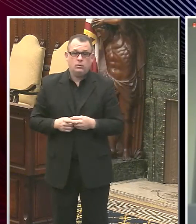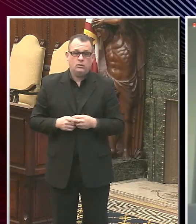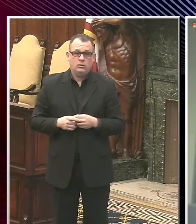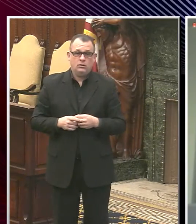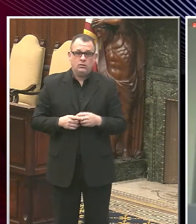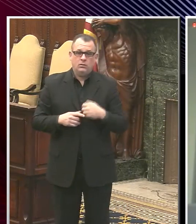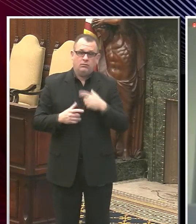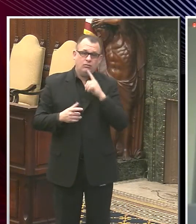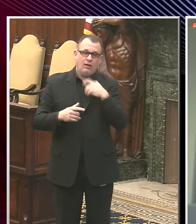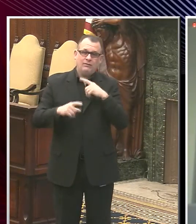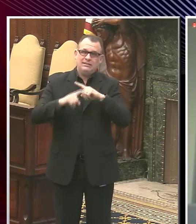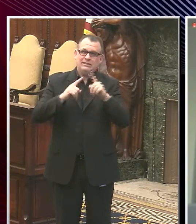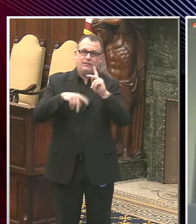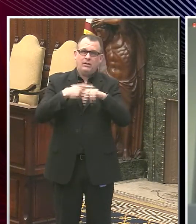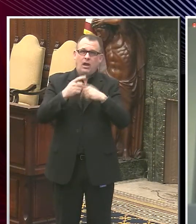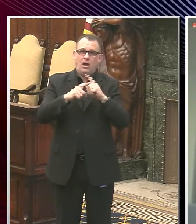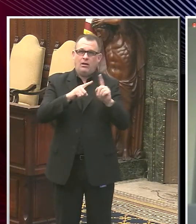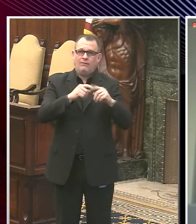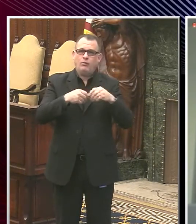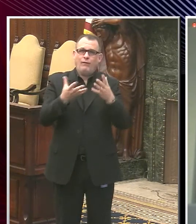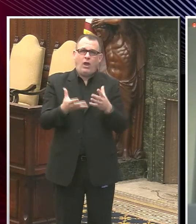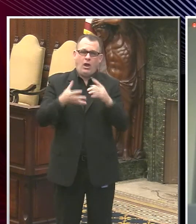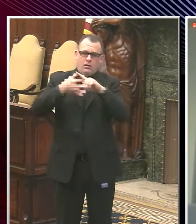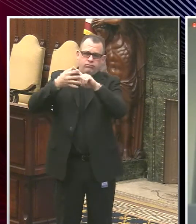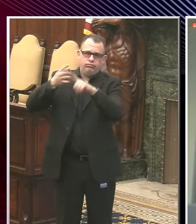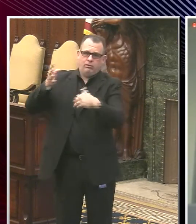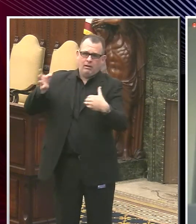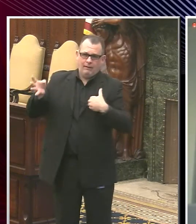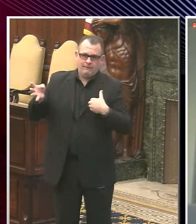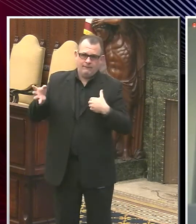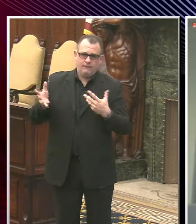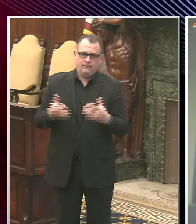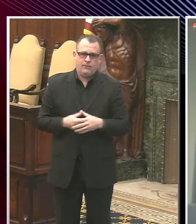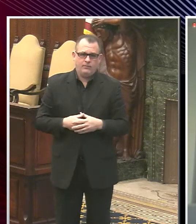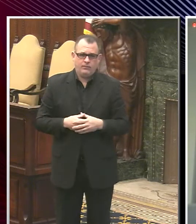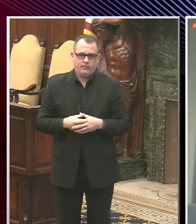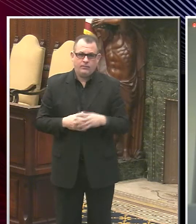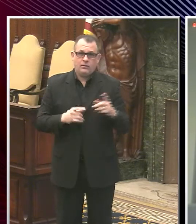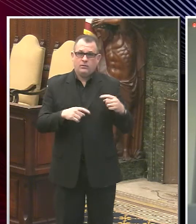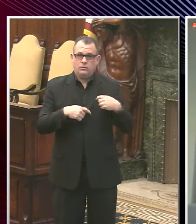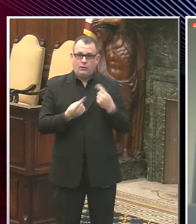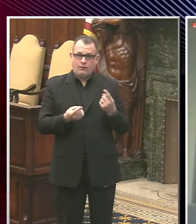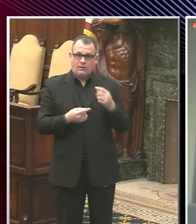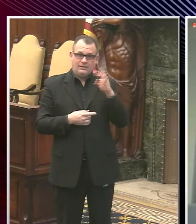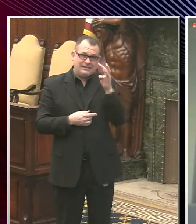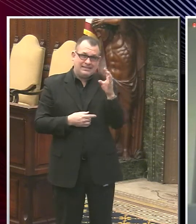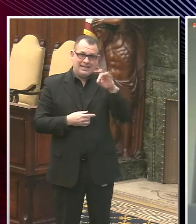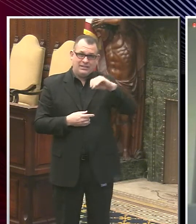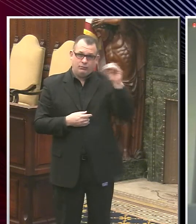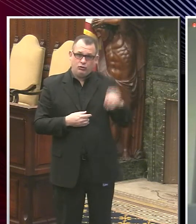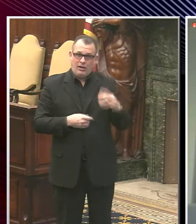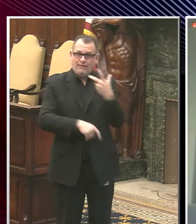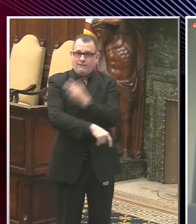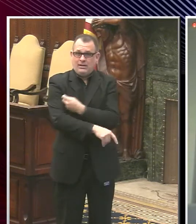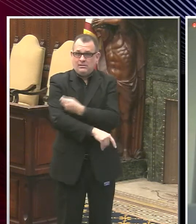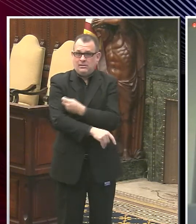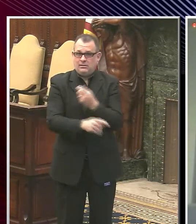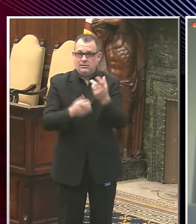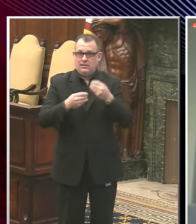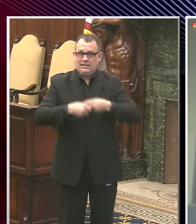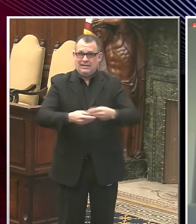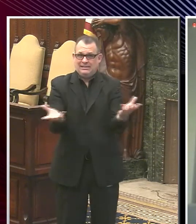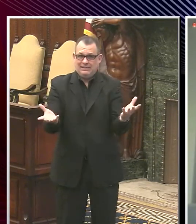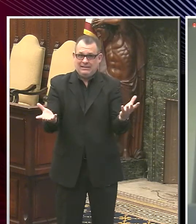types of providers. One of the things you'll note on this is that so far, 68% of the vaccine that's been delivered